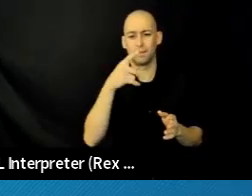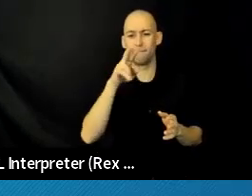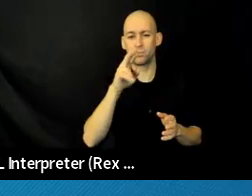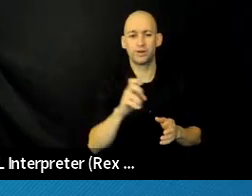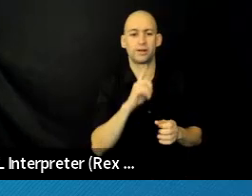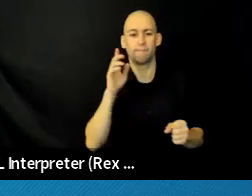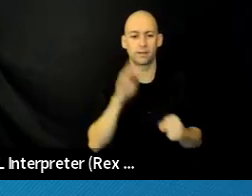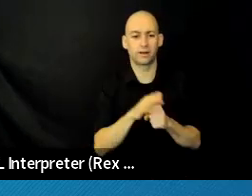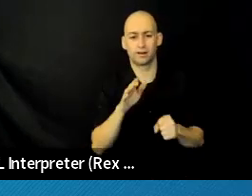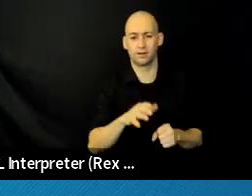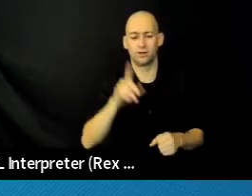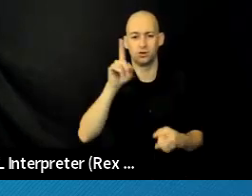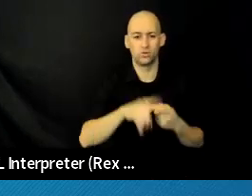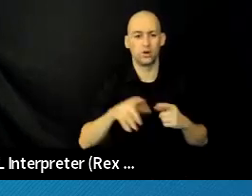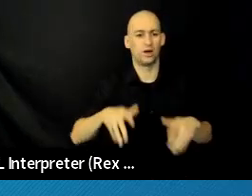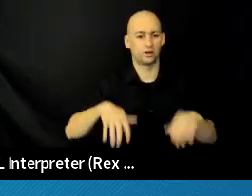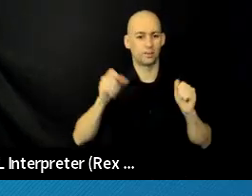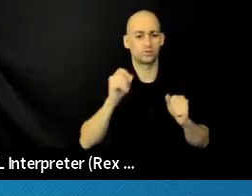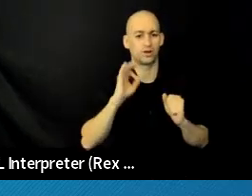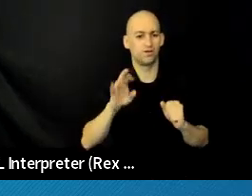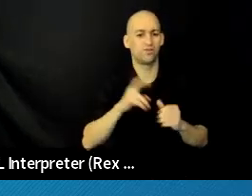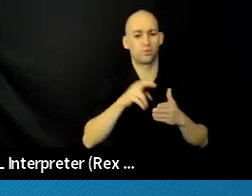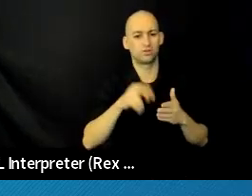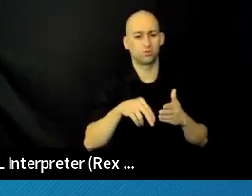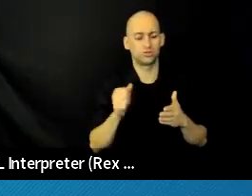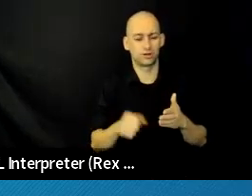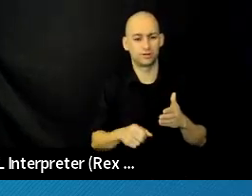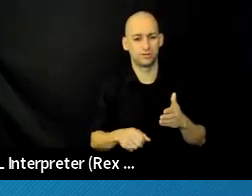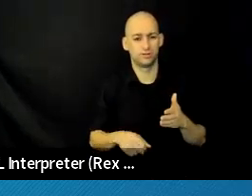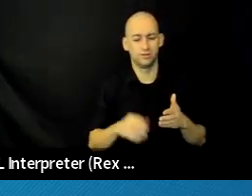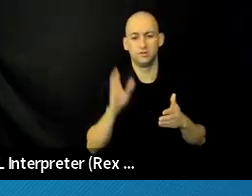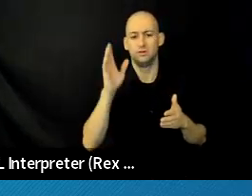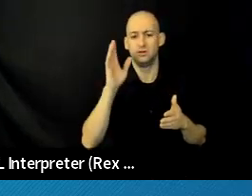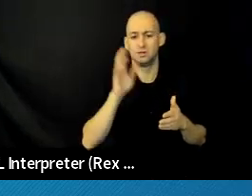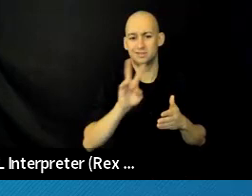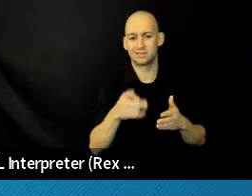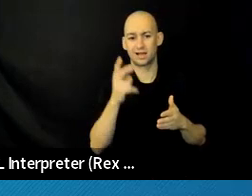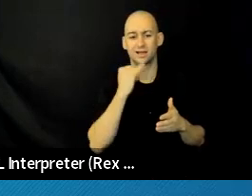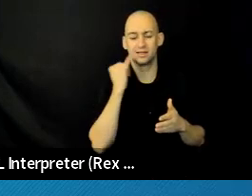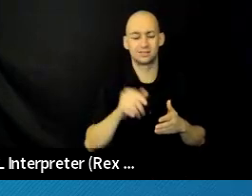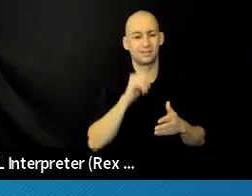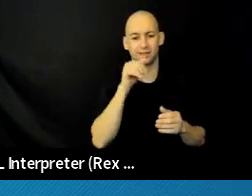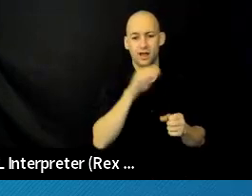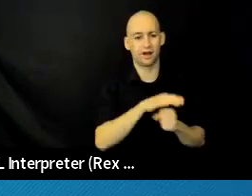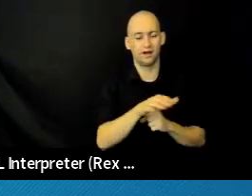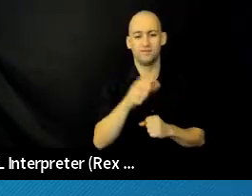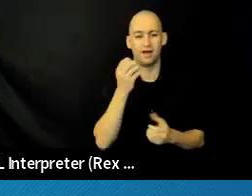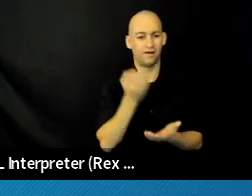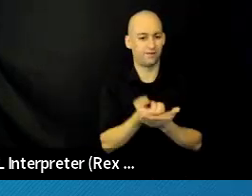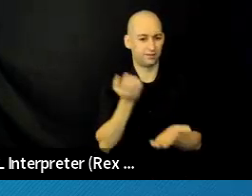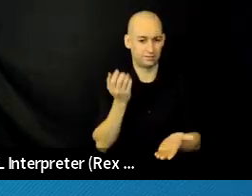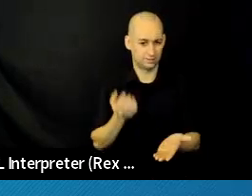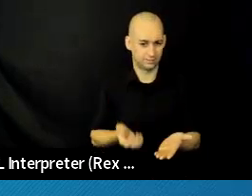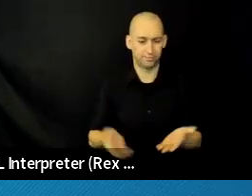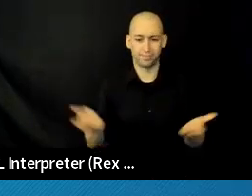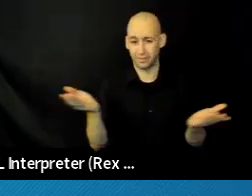pre-committed to adoption of the resolution. The second is that there's a lack of substantial evidence.